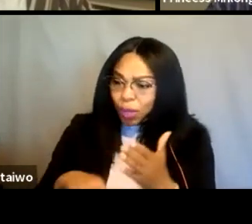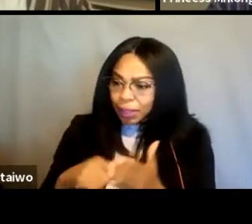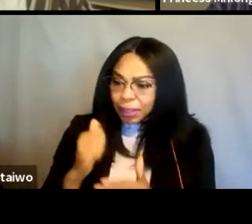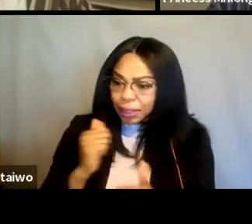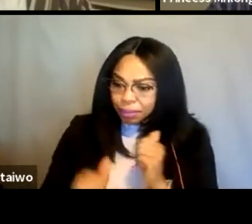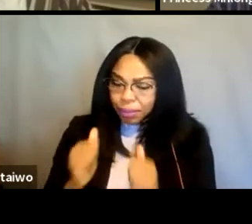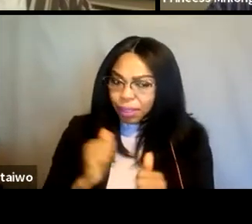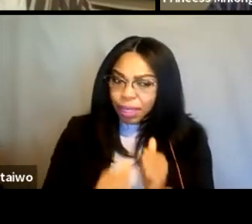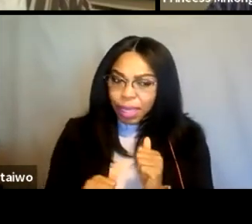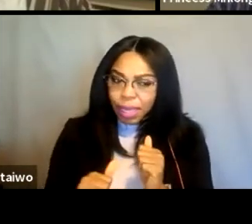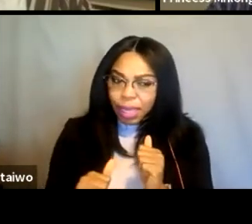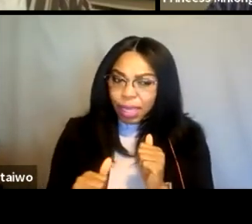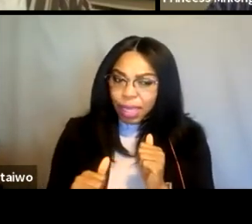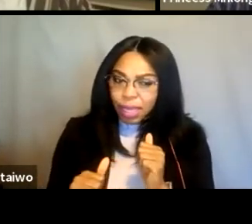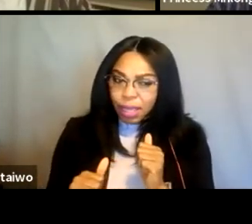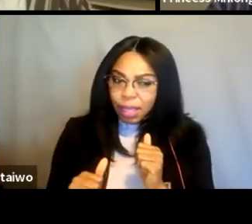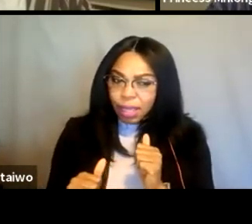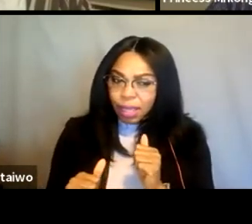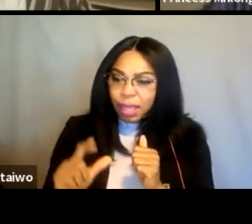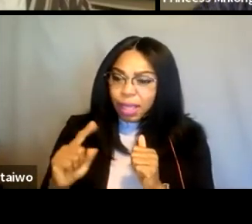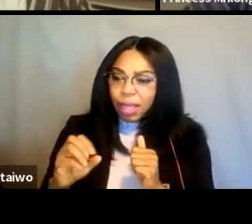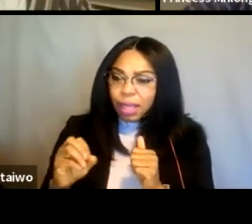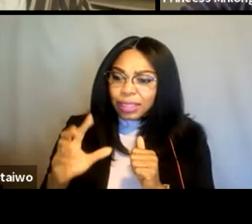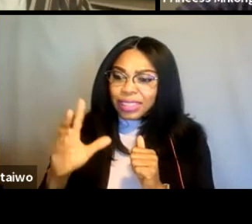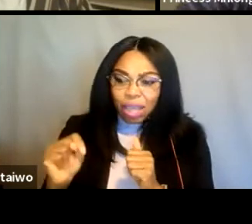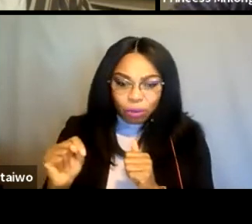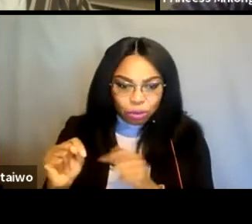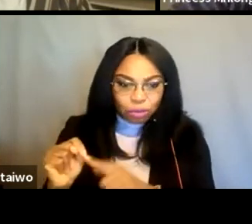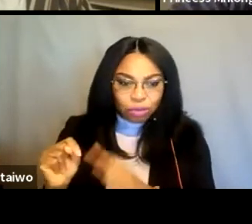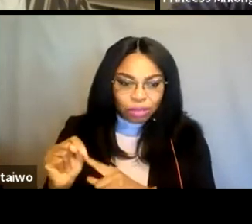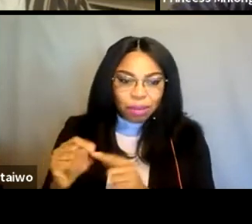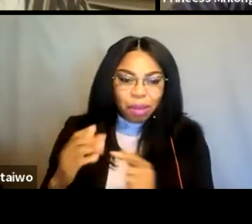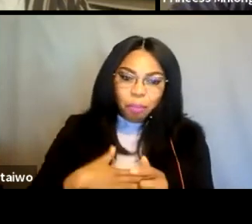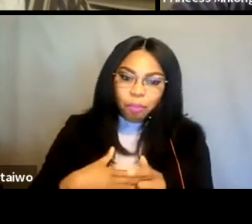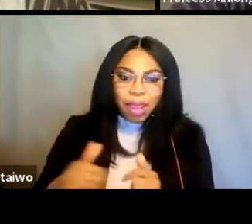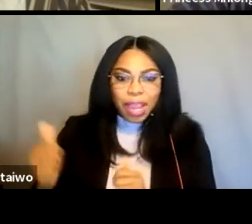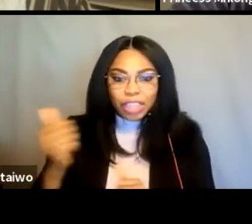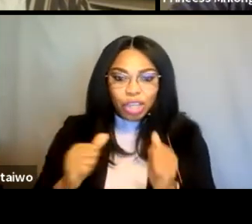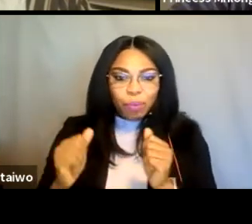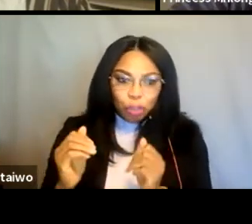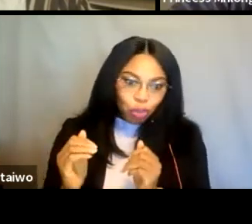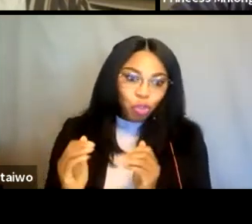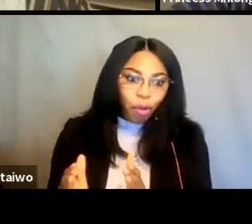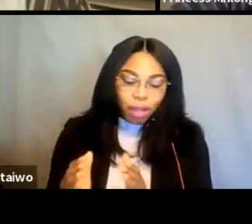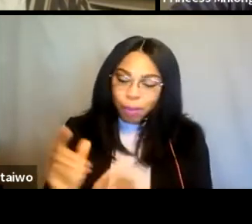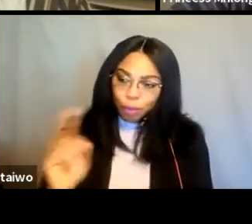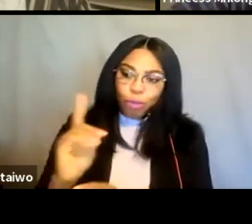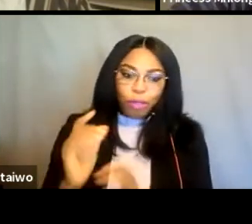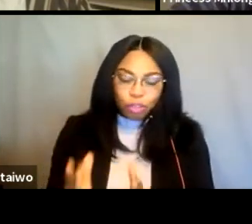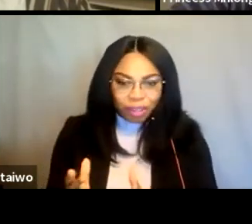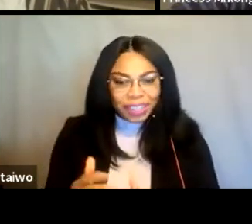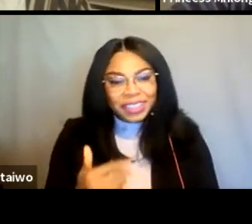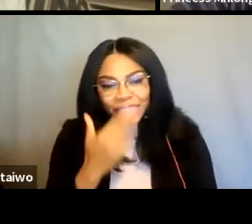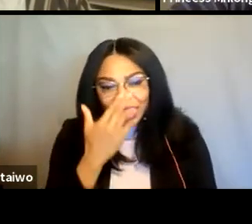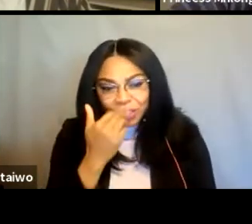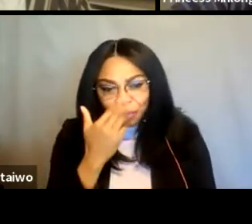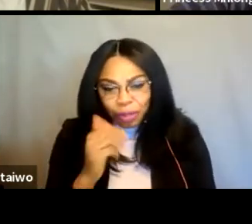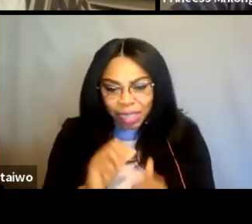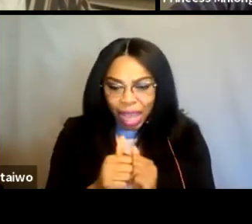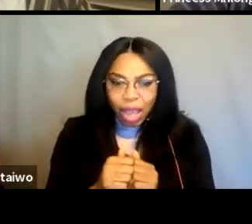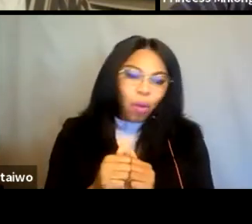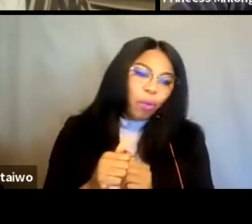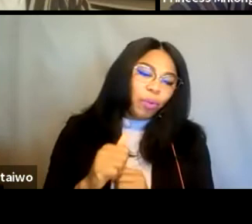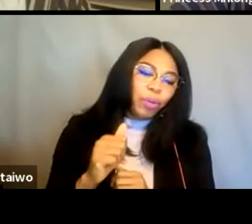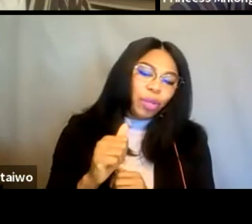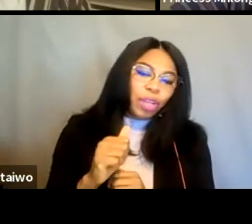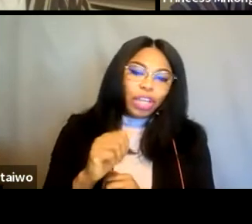and it out was my dramaturg. It's street touching. So it's so funny how dramaturgy and the